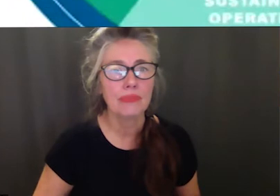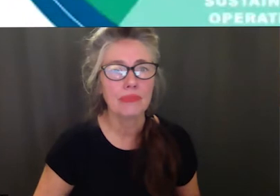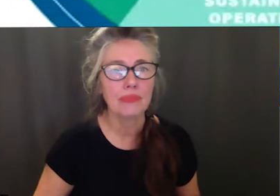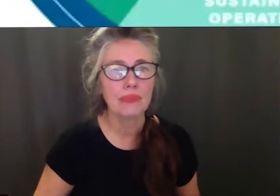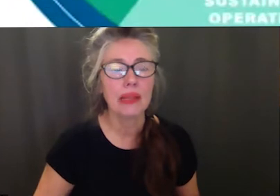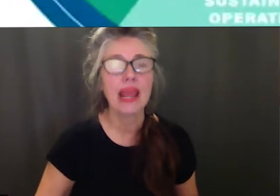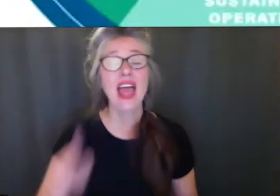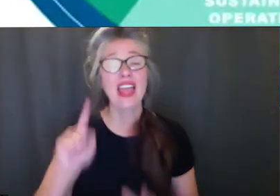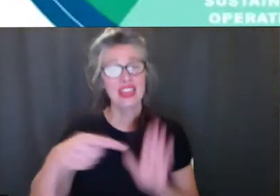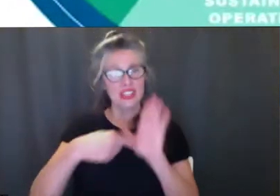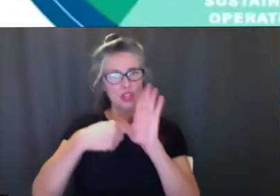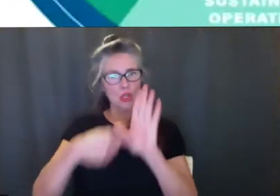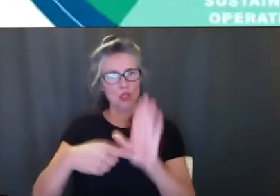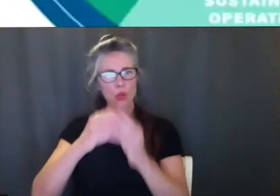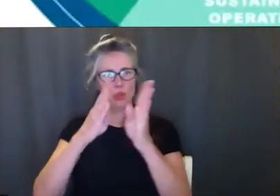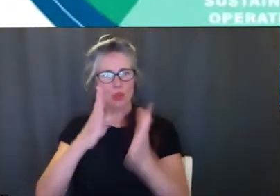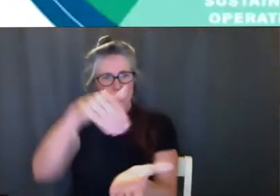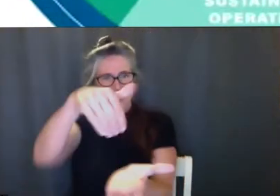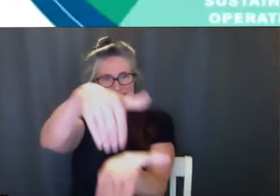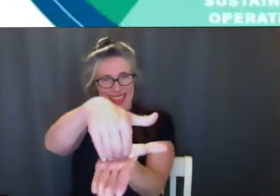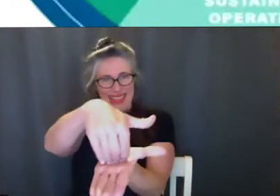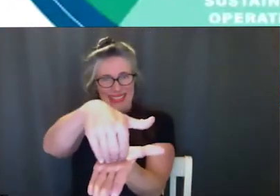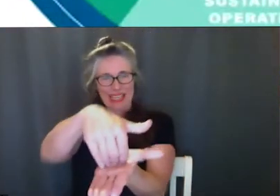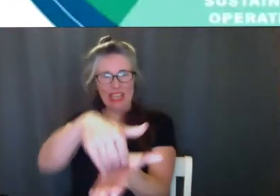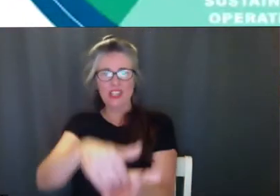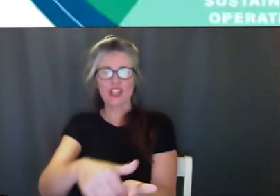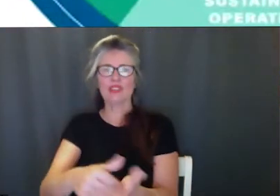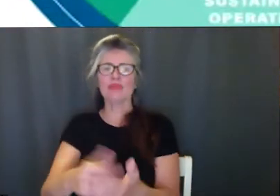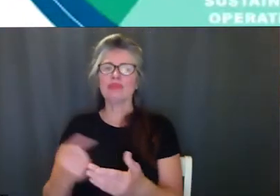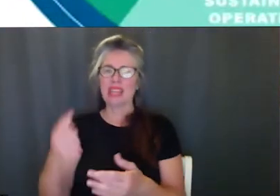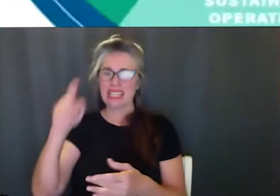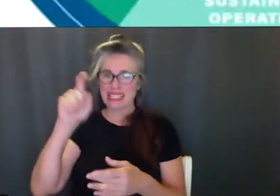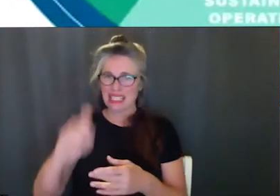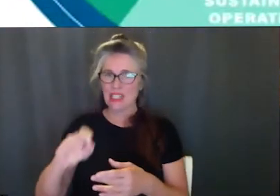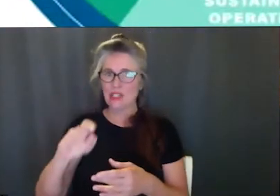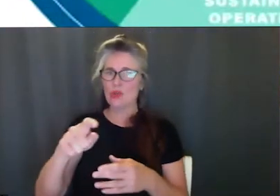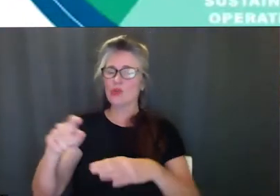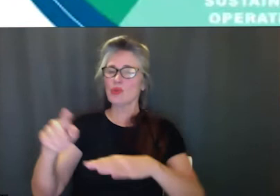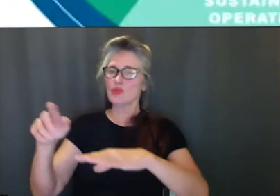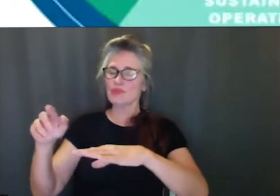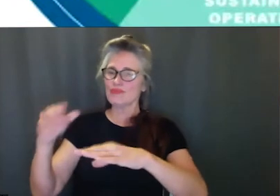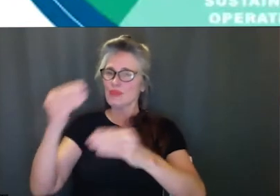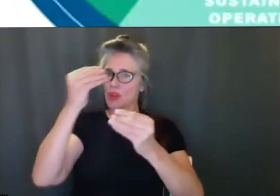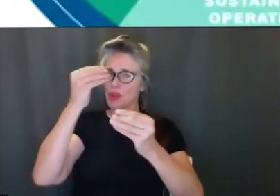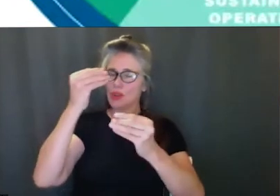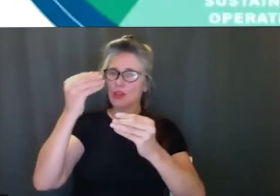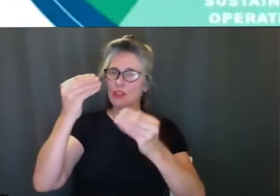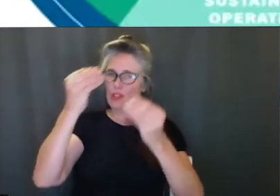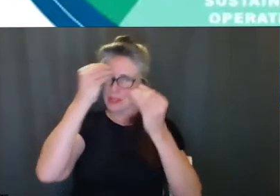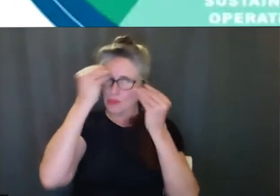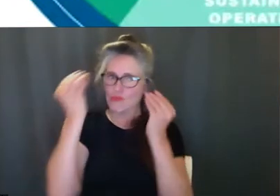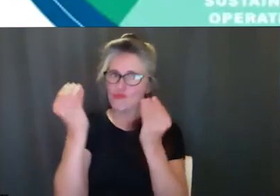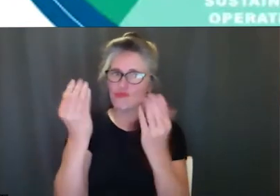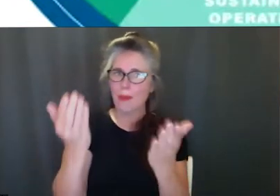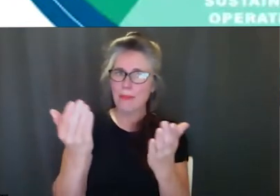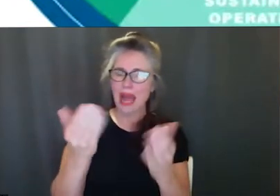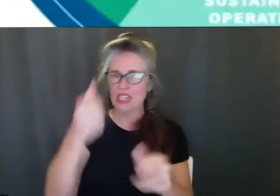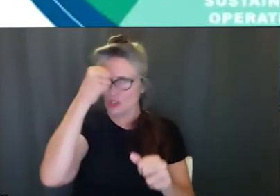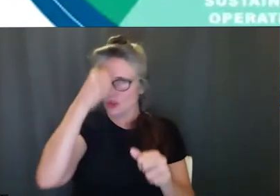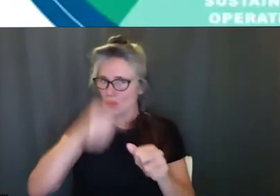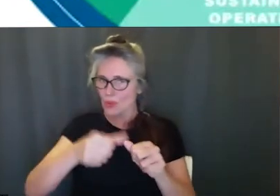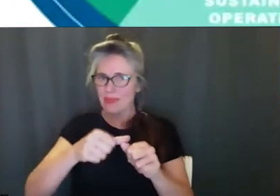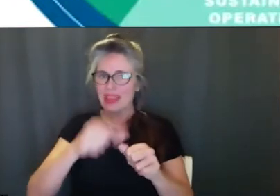and allows me to remind us that this goal of